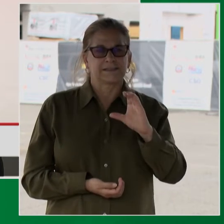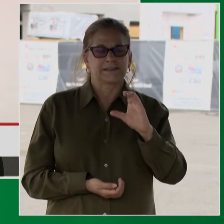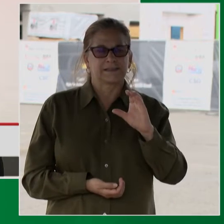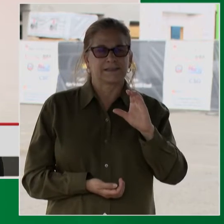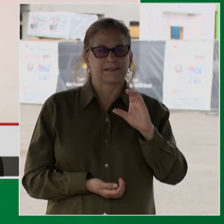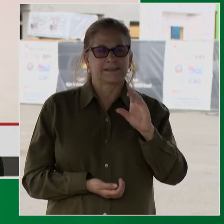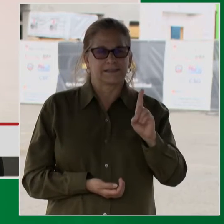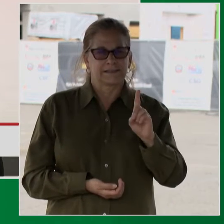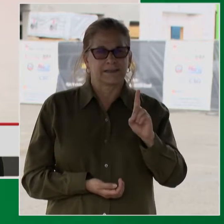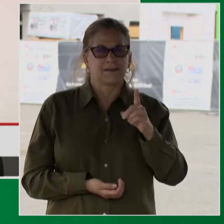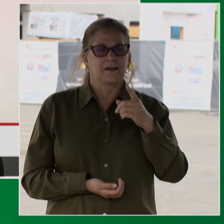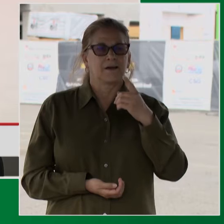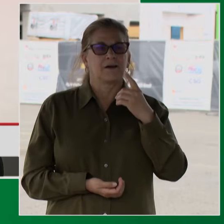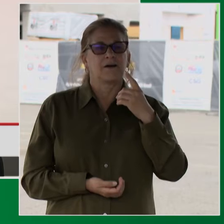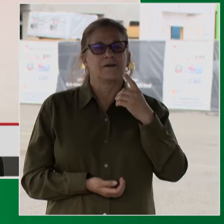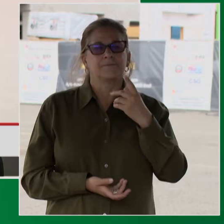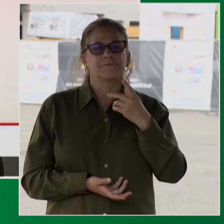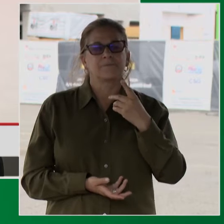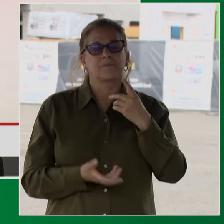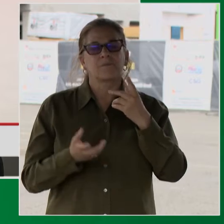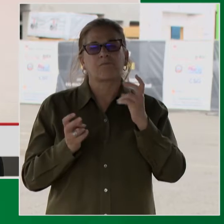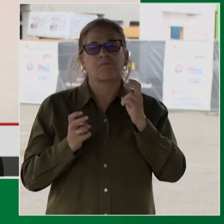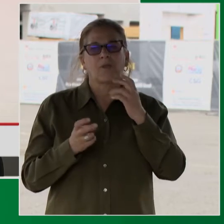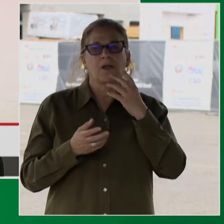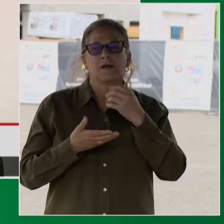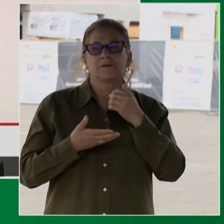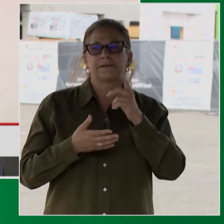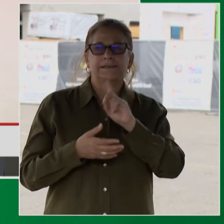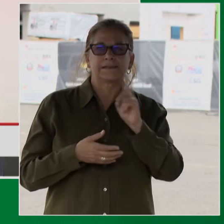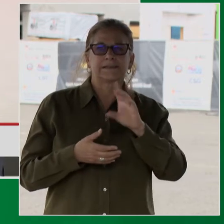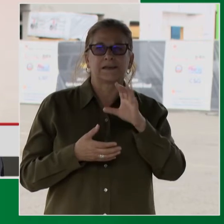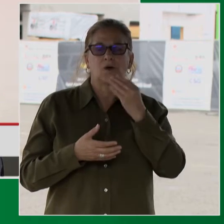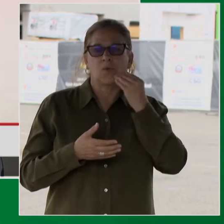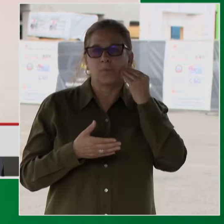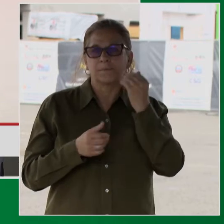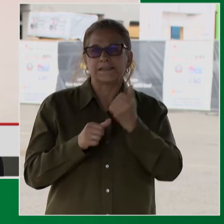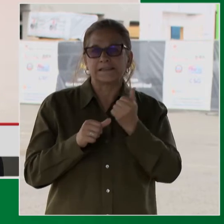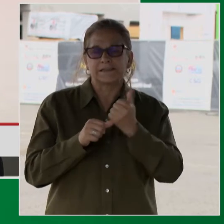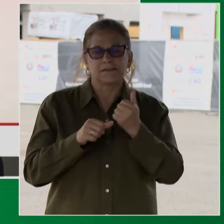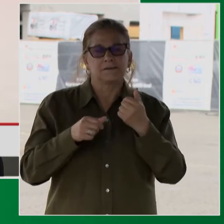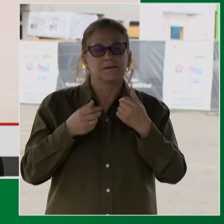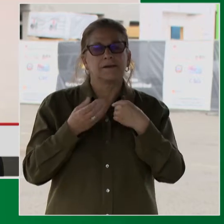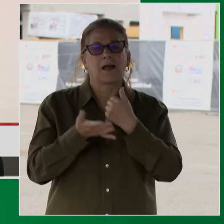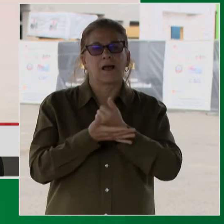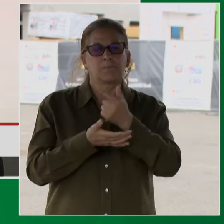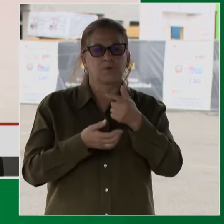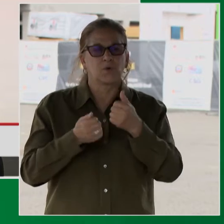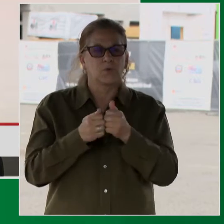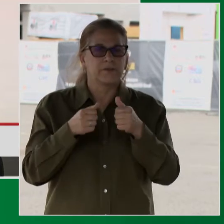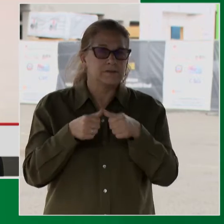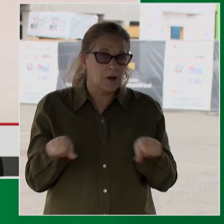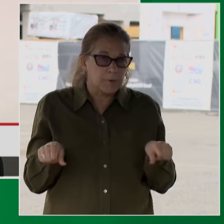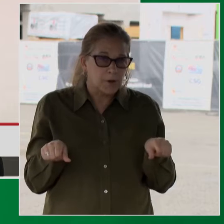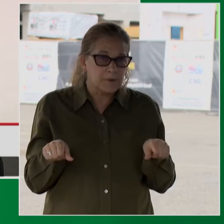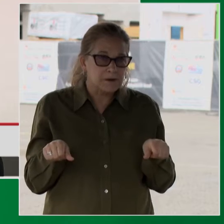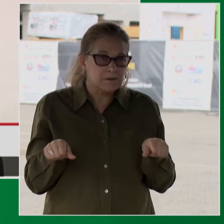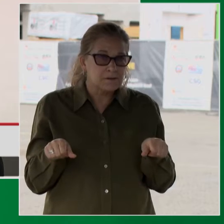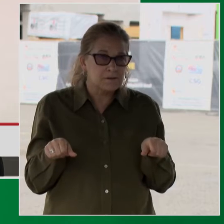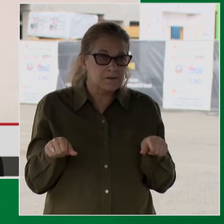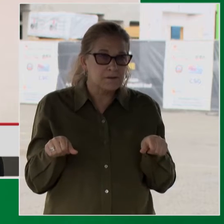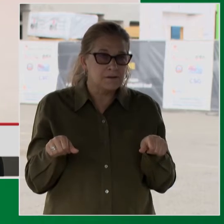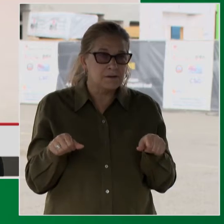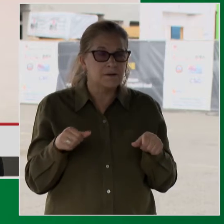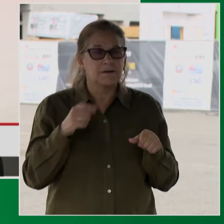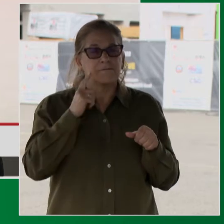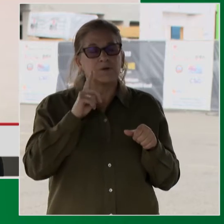assistance program funded by appropriation each year. That also has an element that provides for district employees